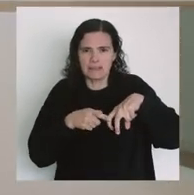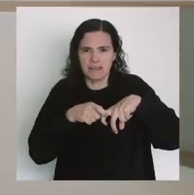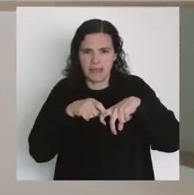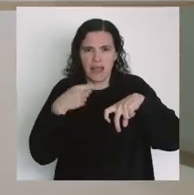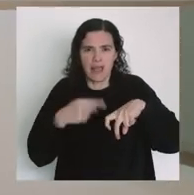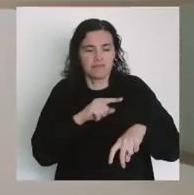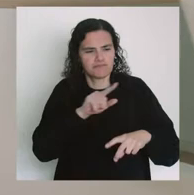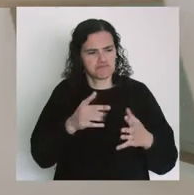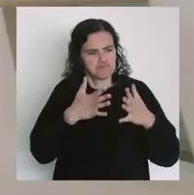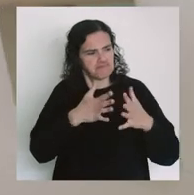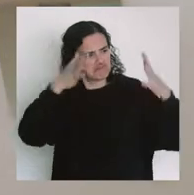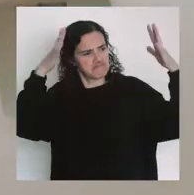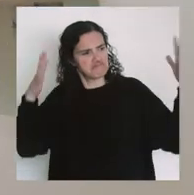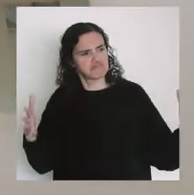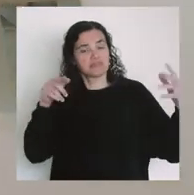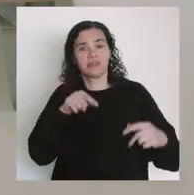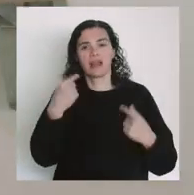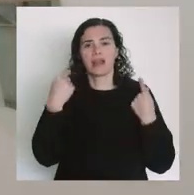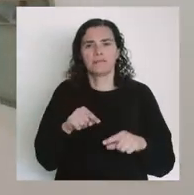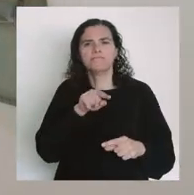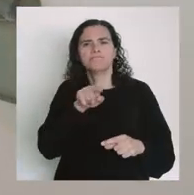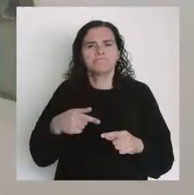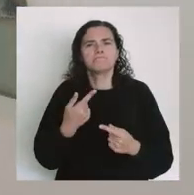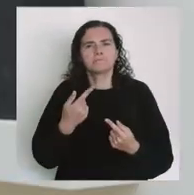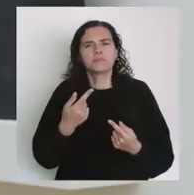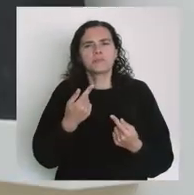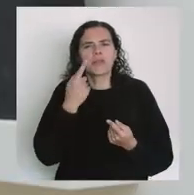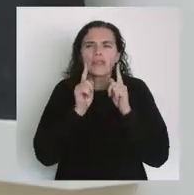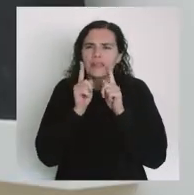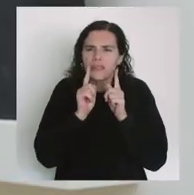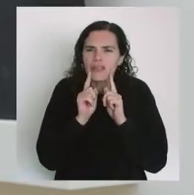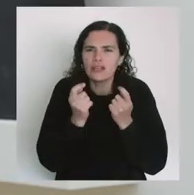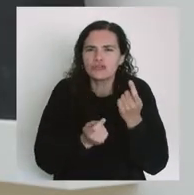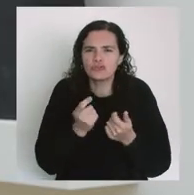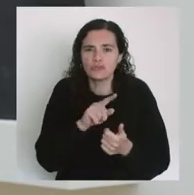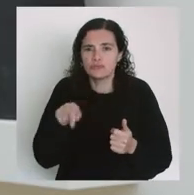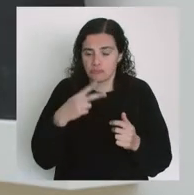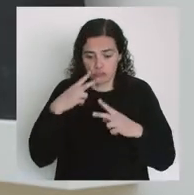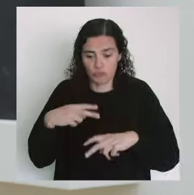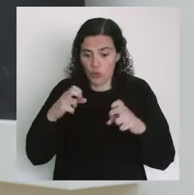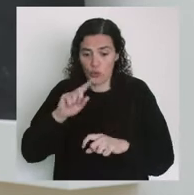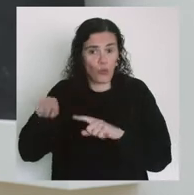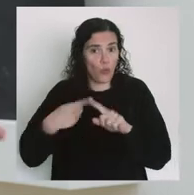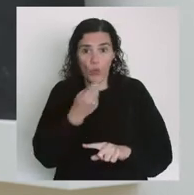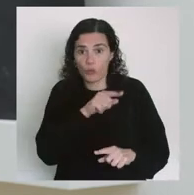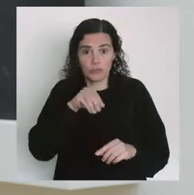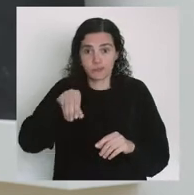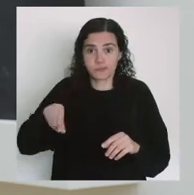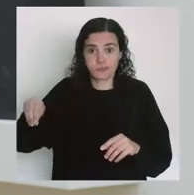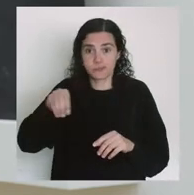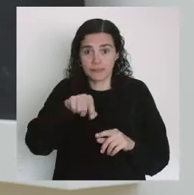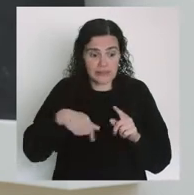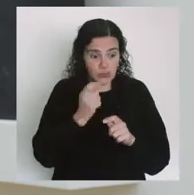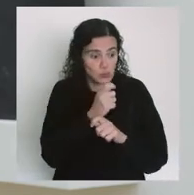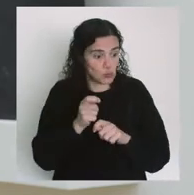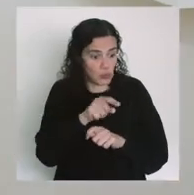the monumentality here is actually quite humorous. And you find it in other places in this